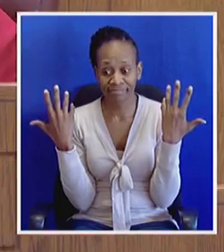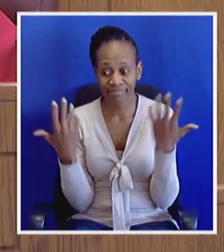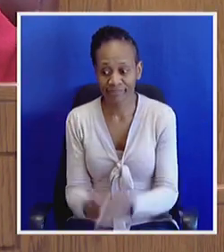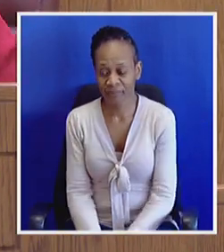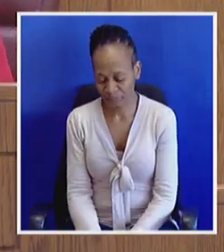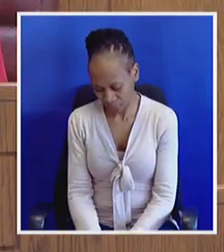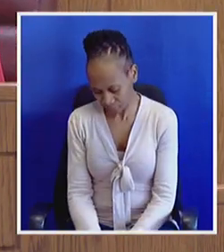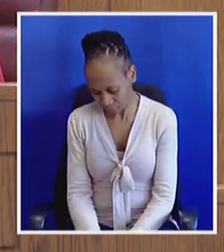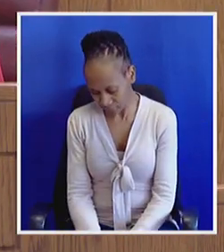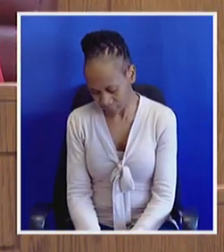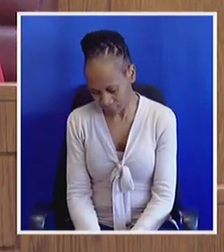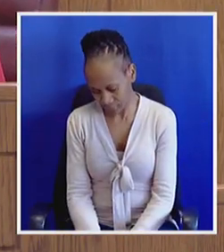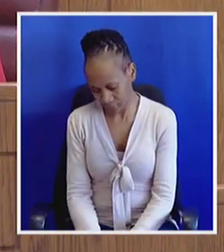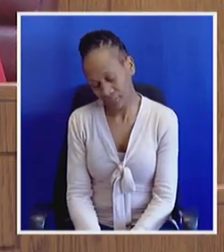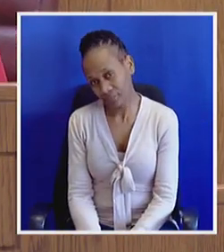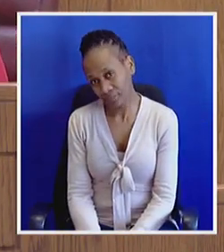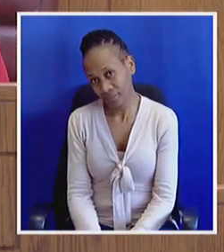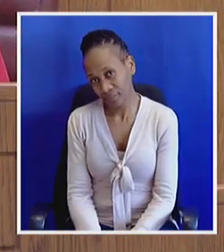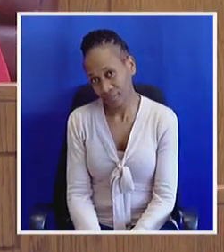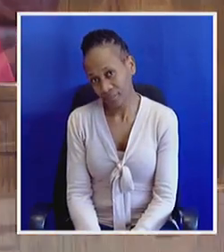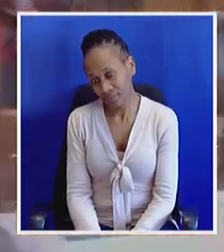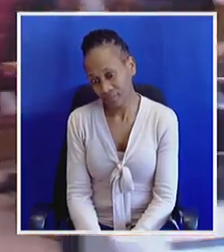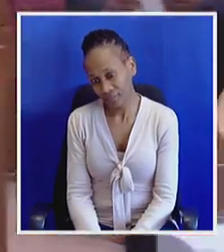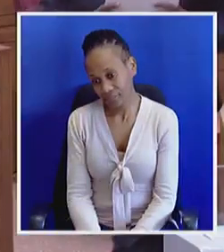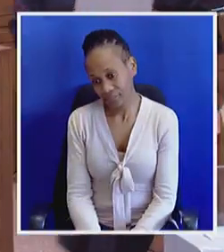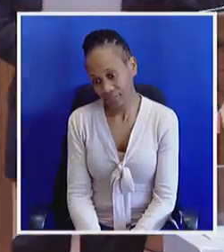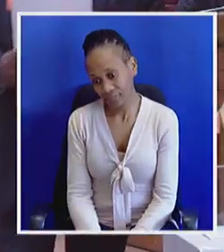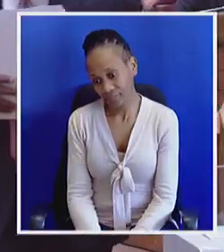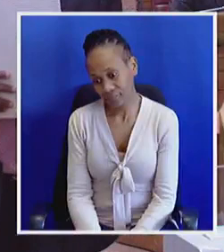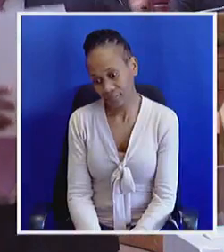questions as per our order paper.